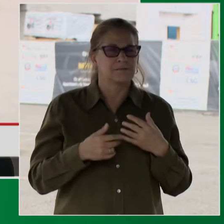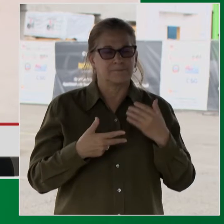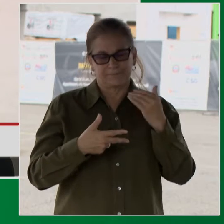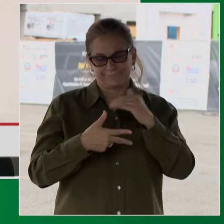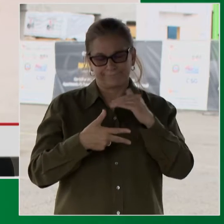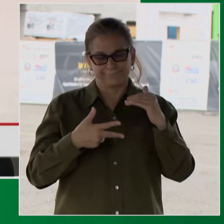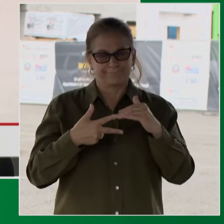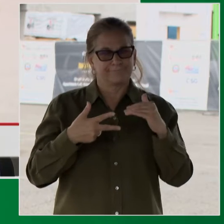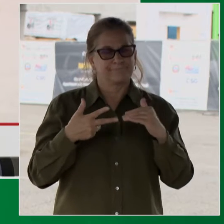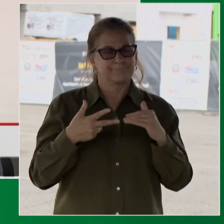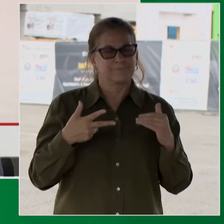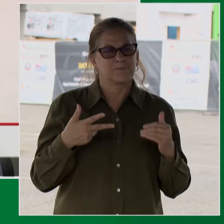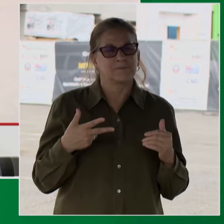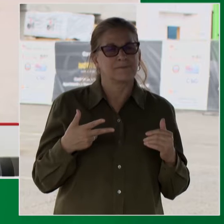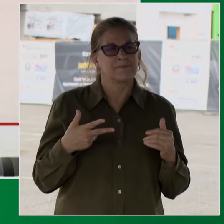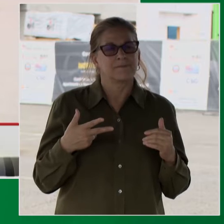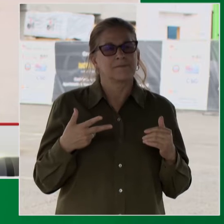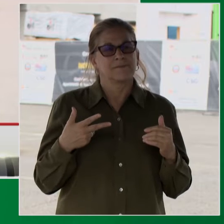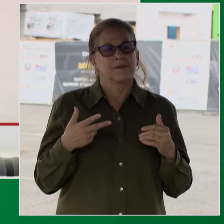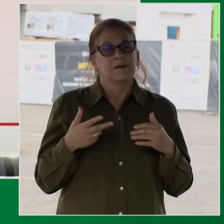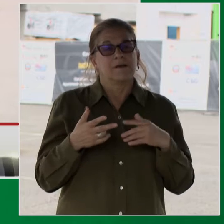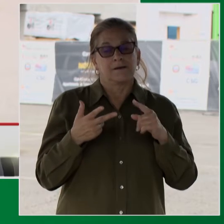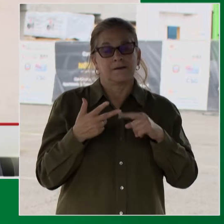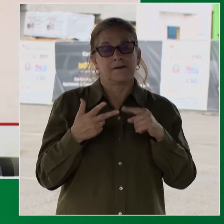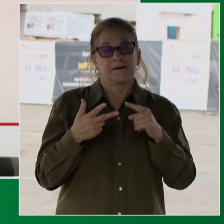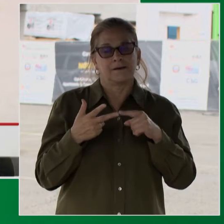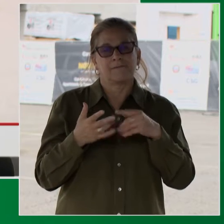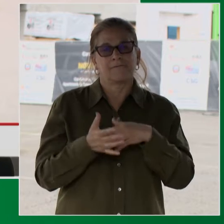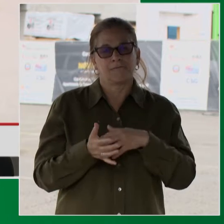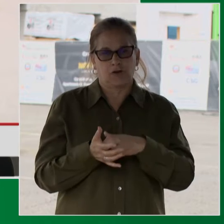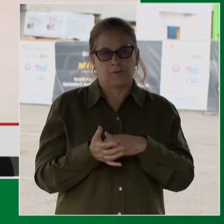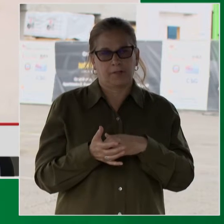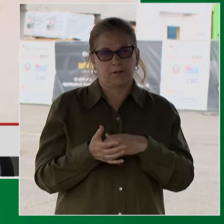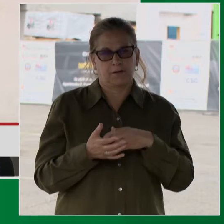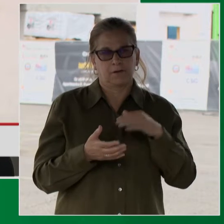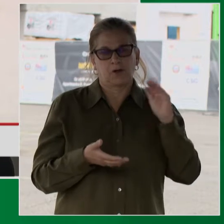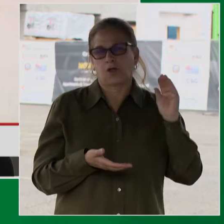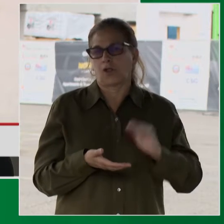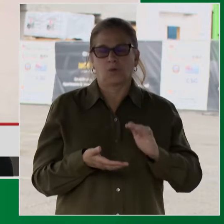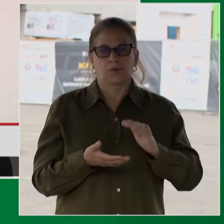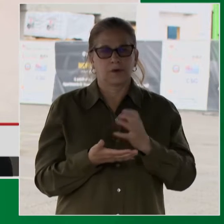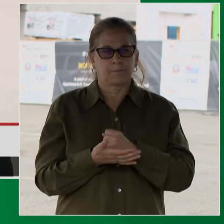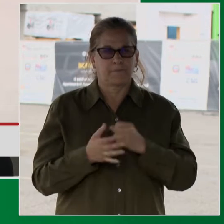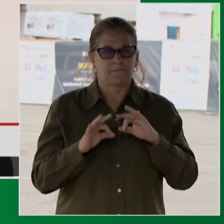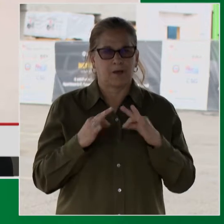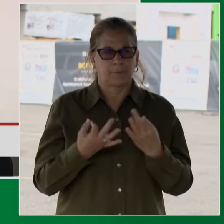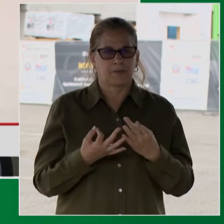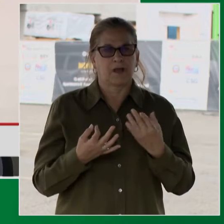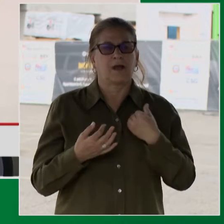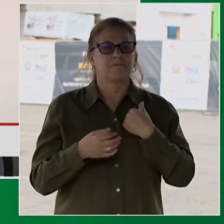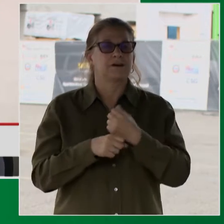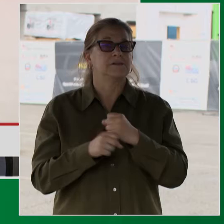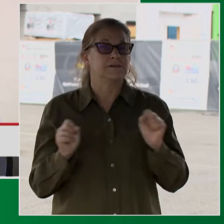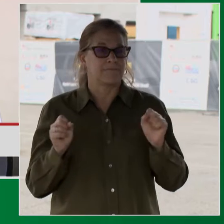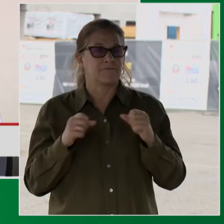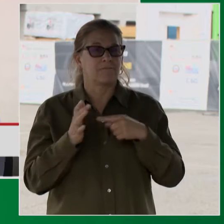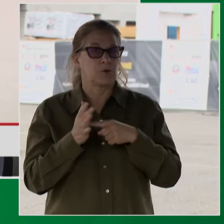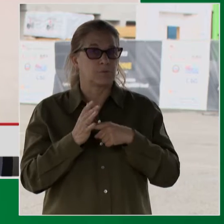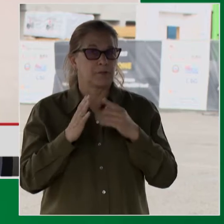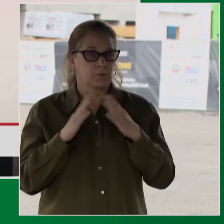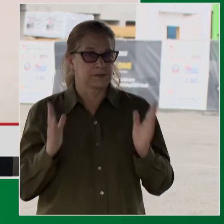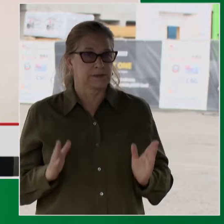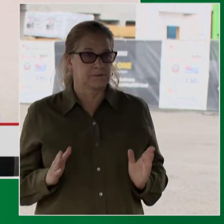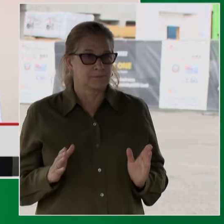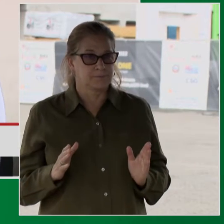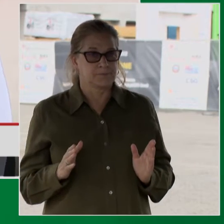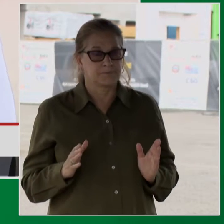for our most vulnerable and lowest income families to ensure that they have a safe and affordable housing.